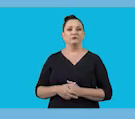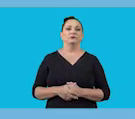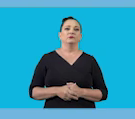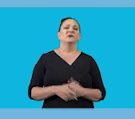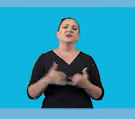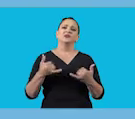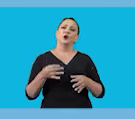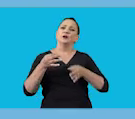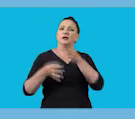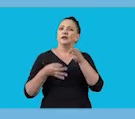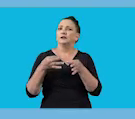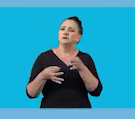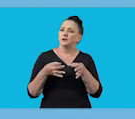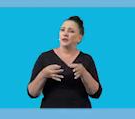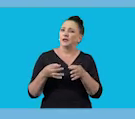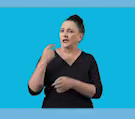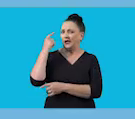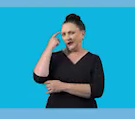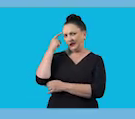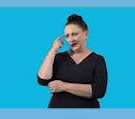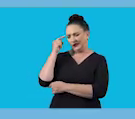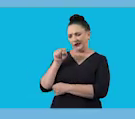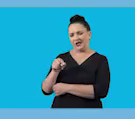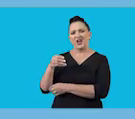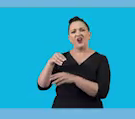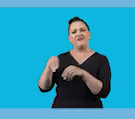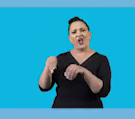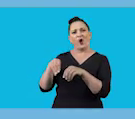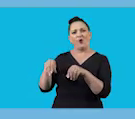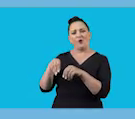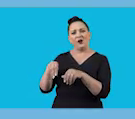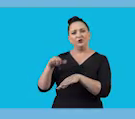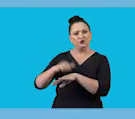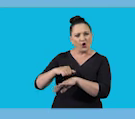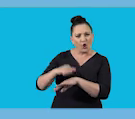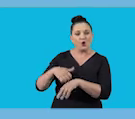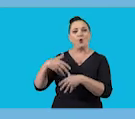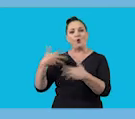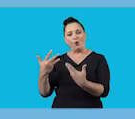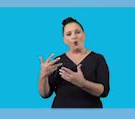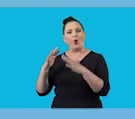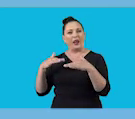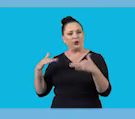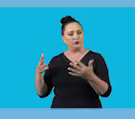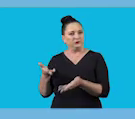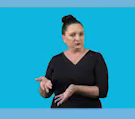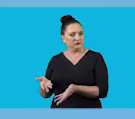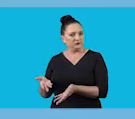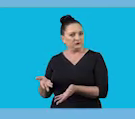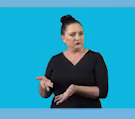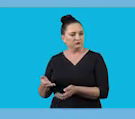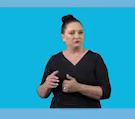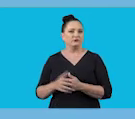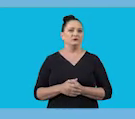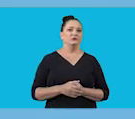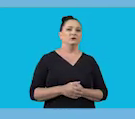And you need to explain whether you think the cake flour and all other powders are solid or liquid. The cake flour that